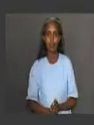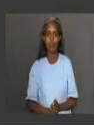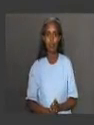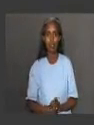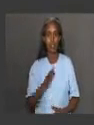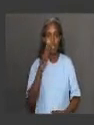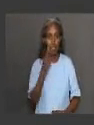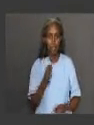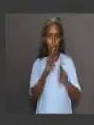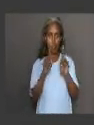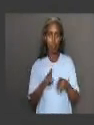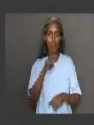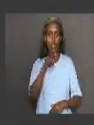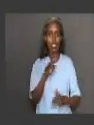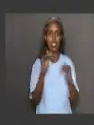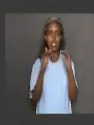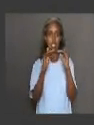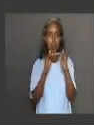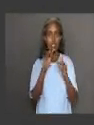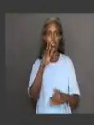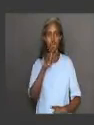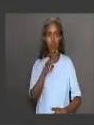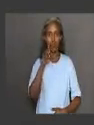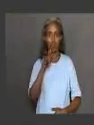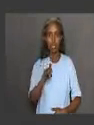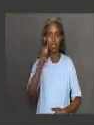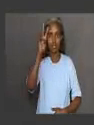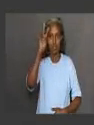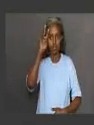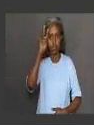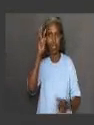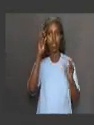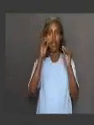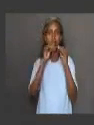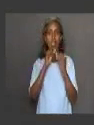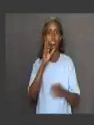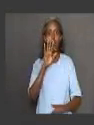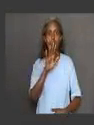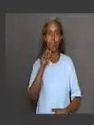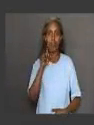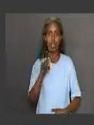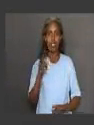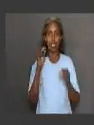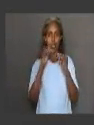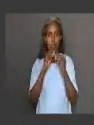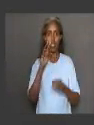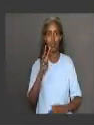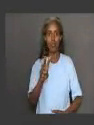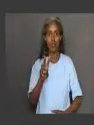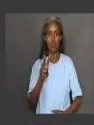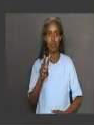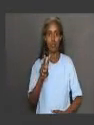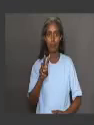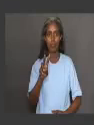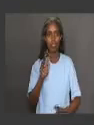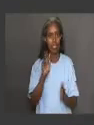F of x equals 2x squared plus 5x plus 2